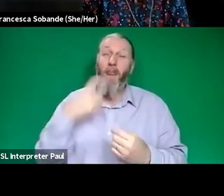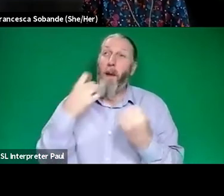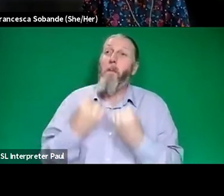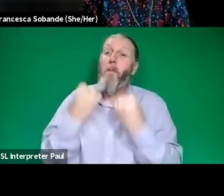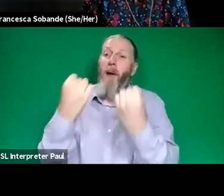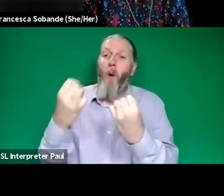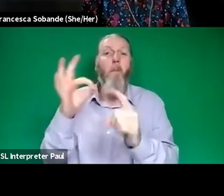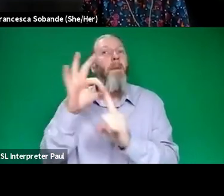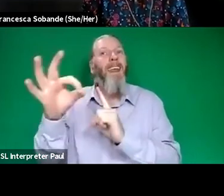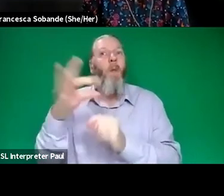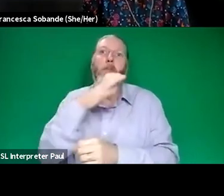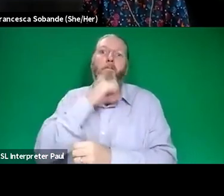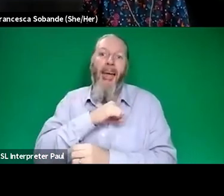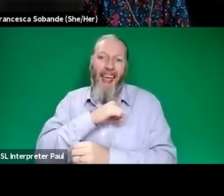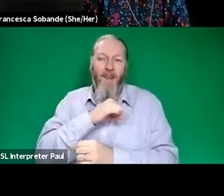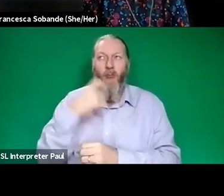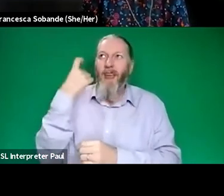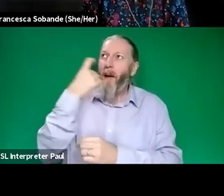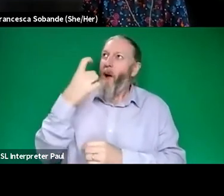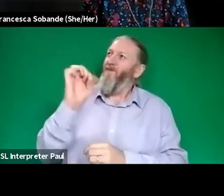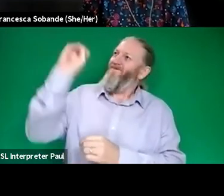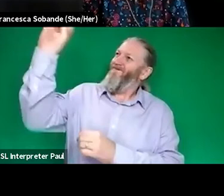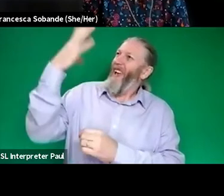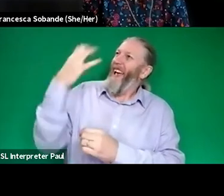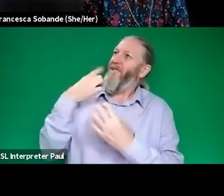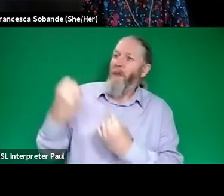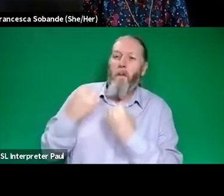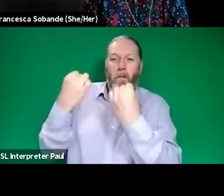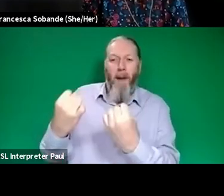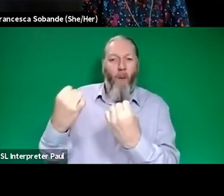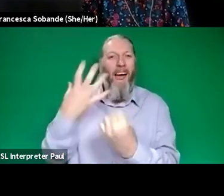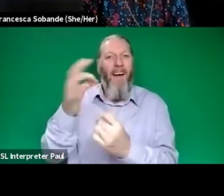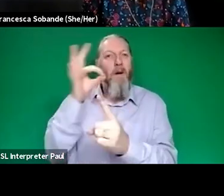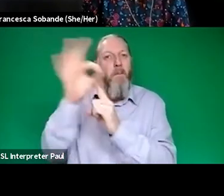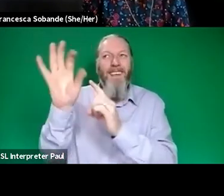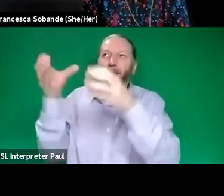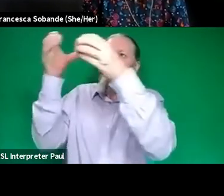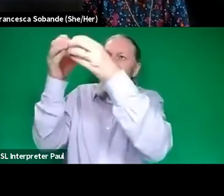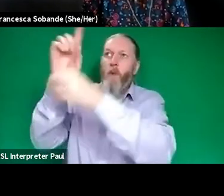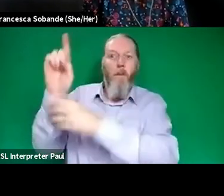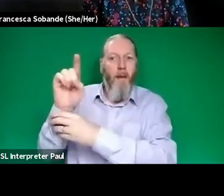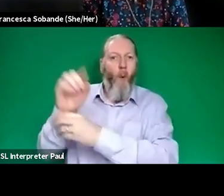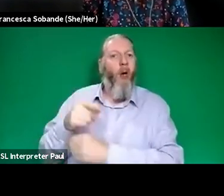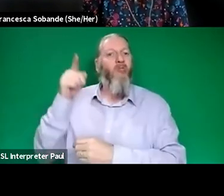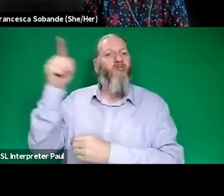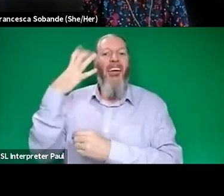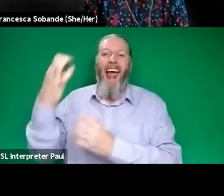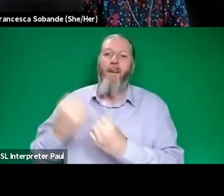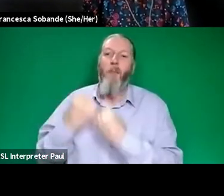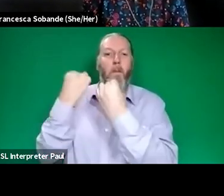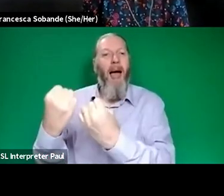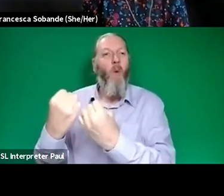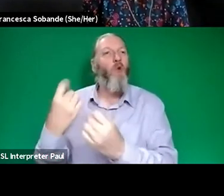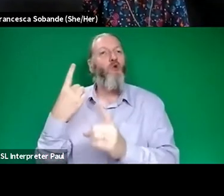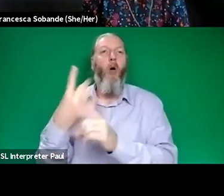the notion of representative power in a particular way being held by a particular group of people who then have the power to speak for, speak over, speak, you